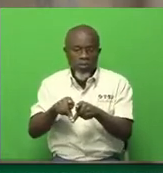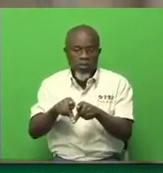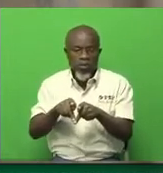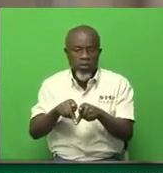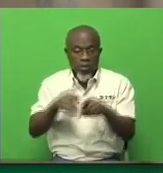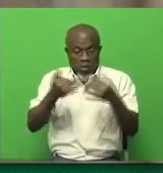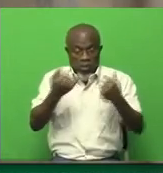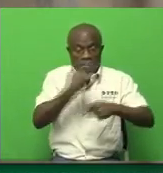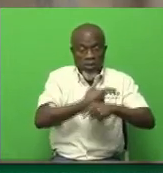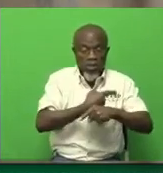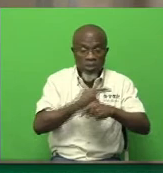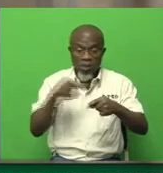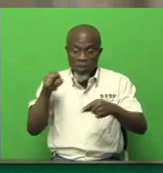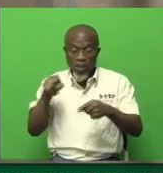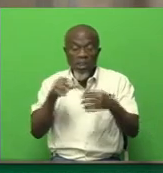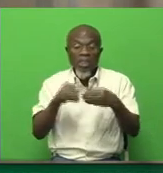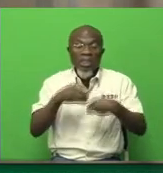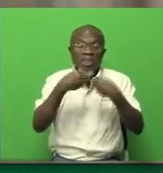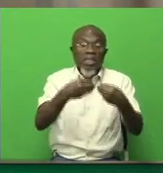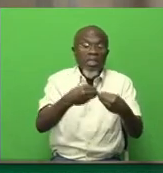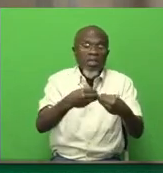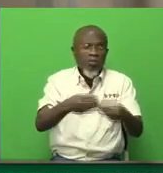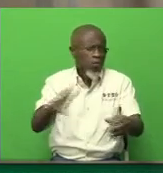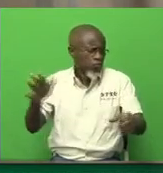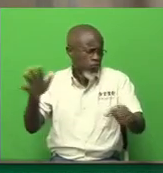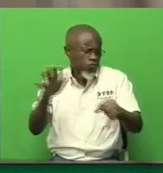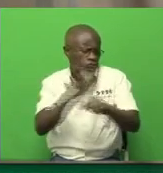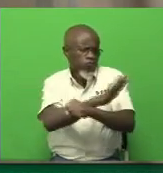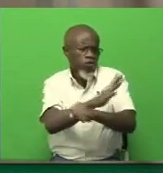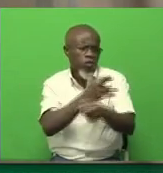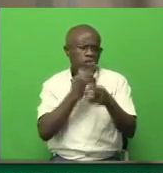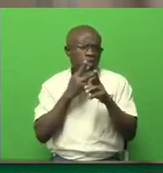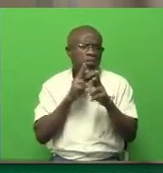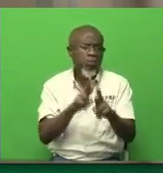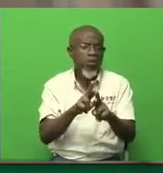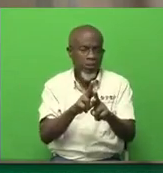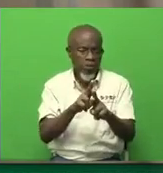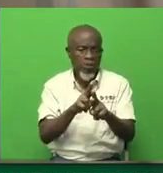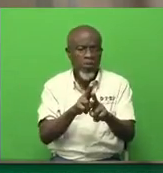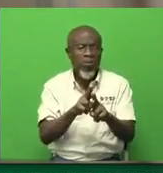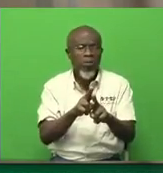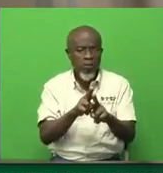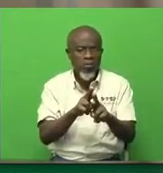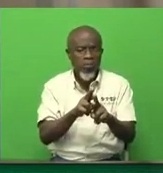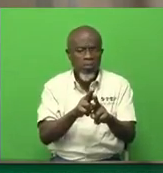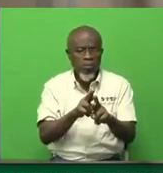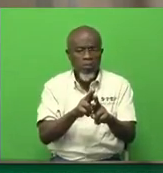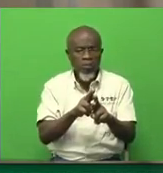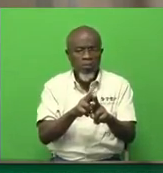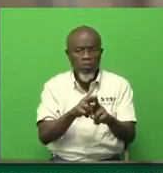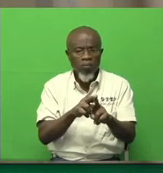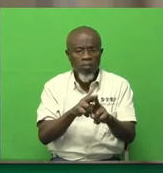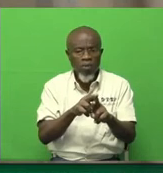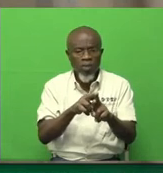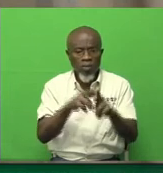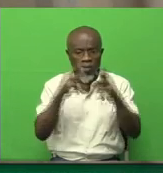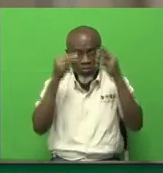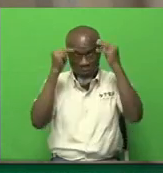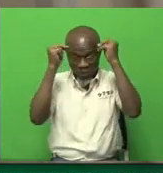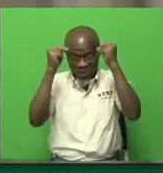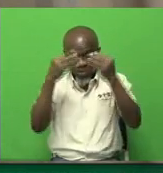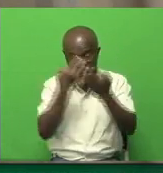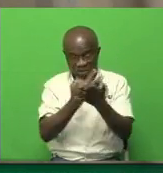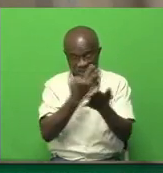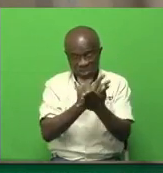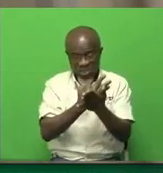comprehensive response to the Minister of Finance fiscal package and it demonstrates her